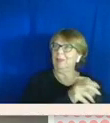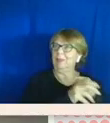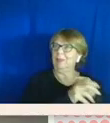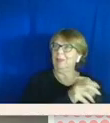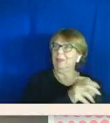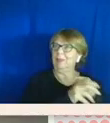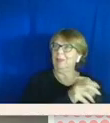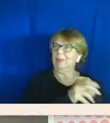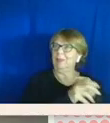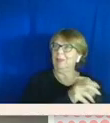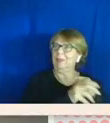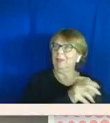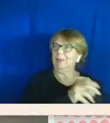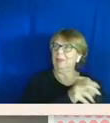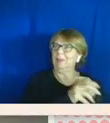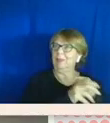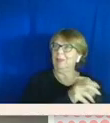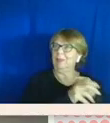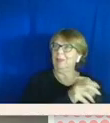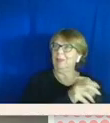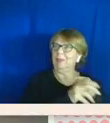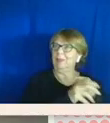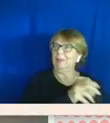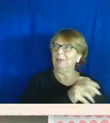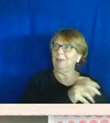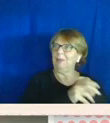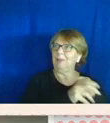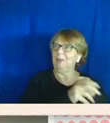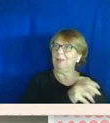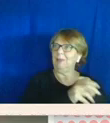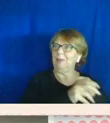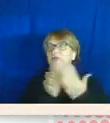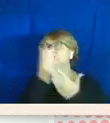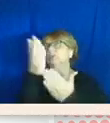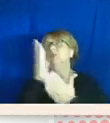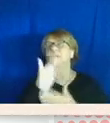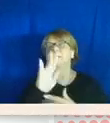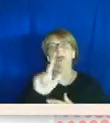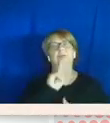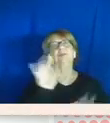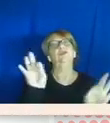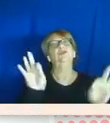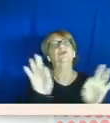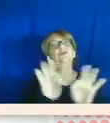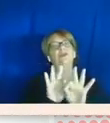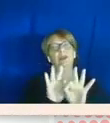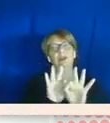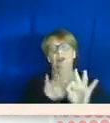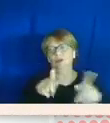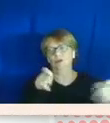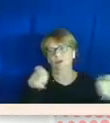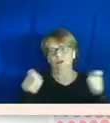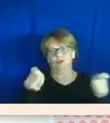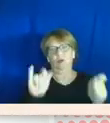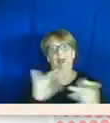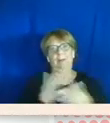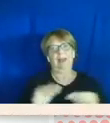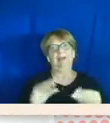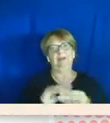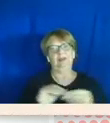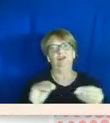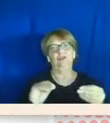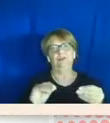you're ready to move a bill, it is really critical that you control the message, that it